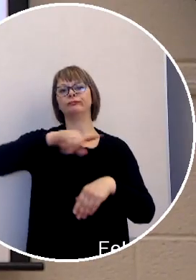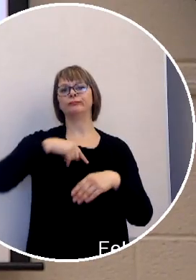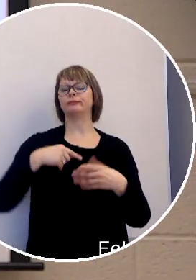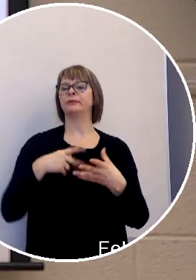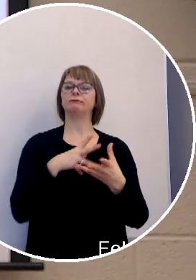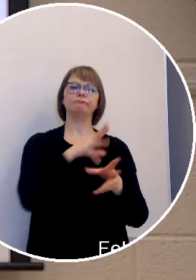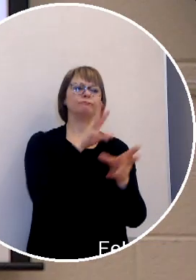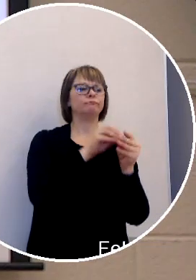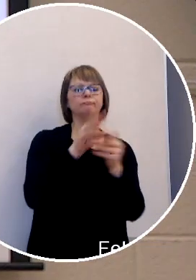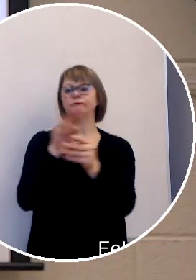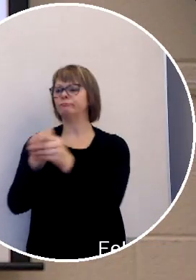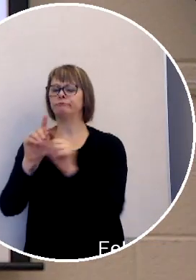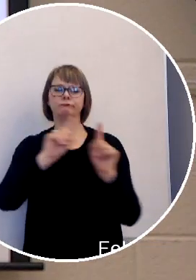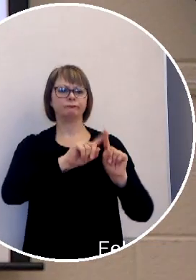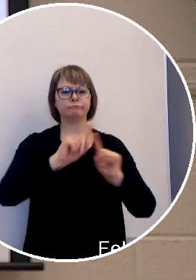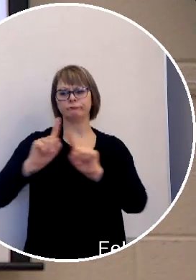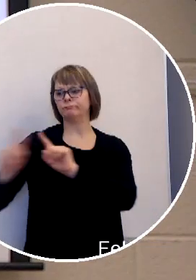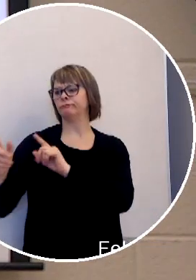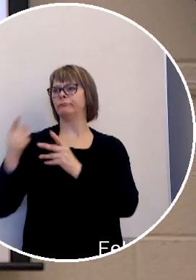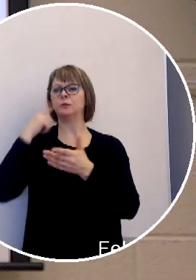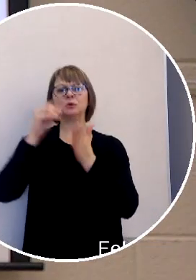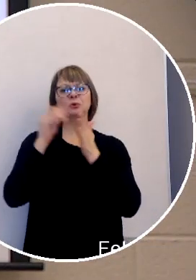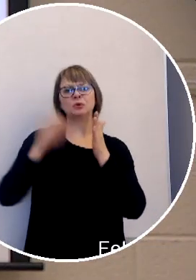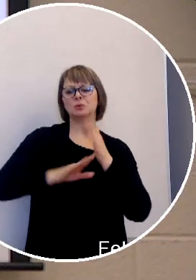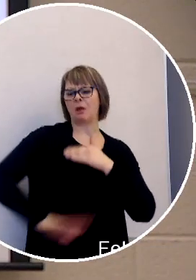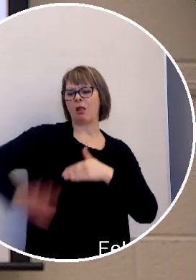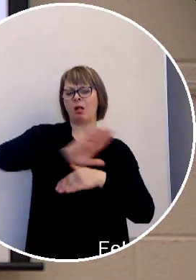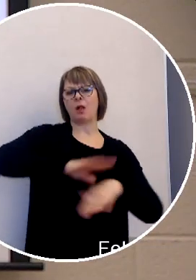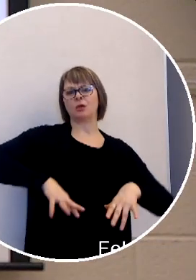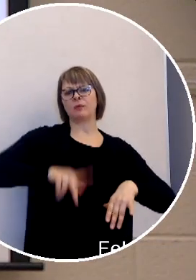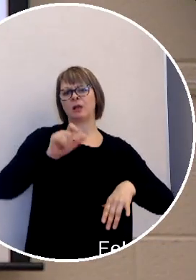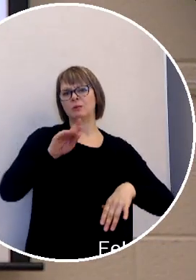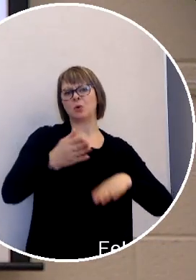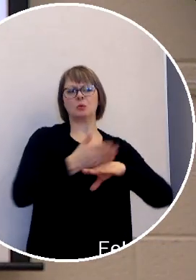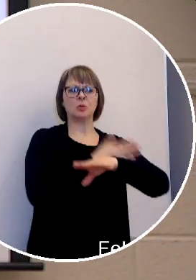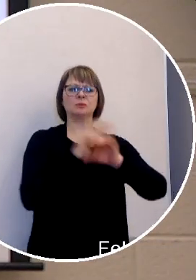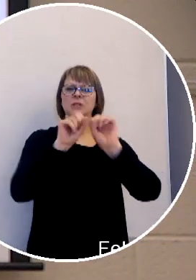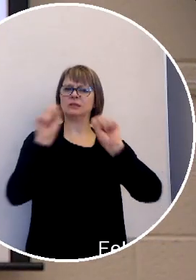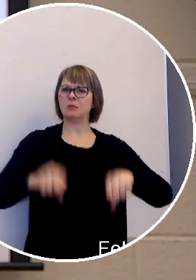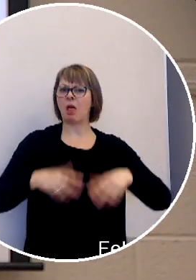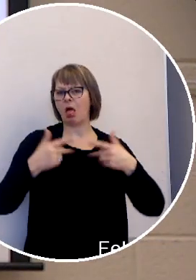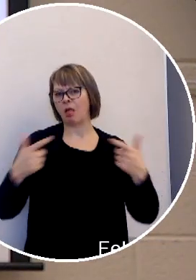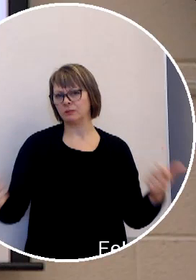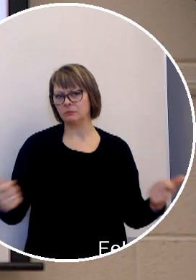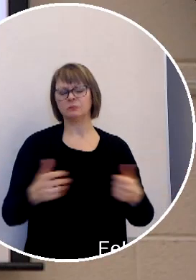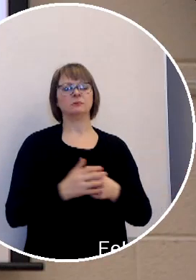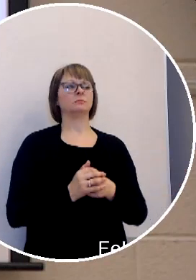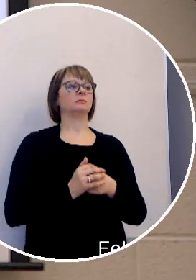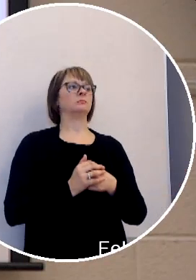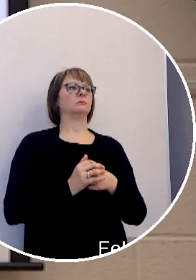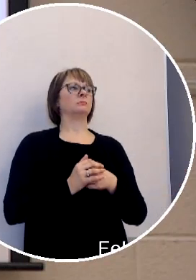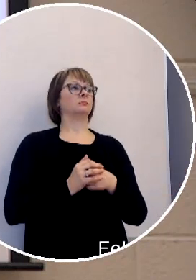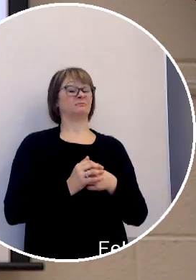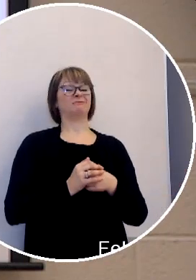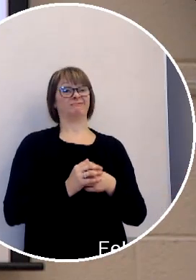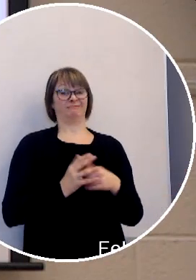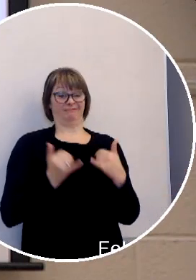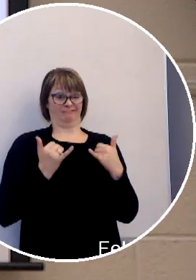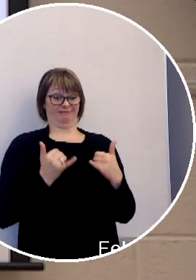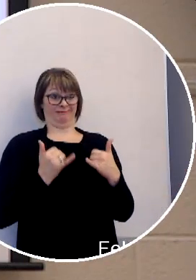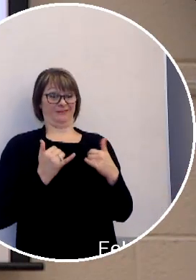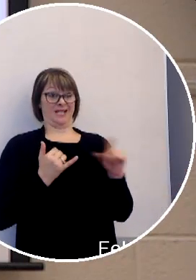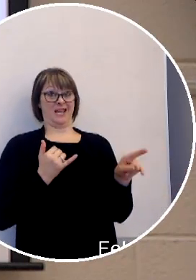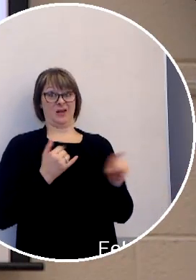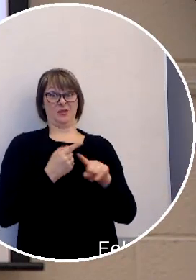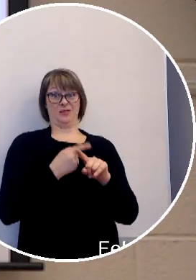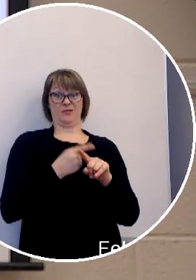for people, for the students in the province and making choices and trying to help and improve the system. And particularly this time,